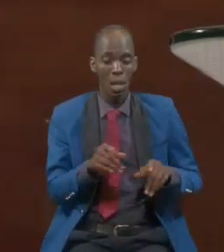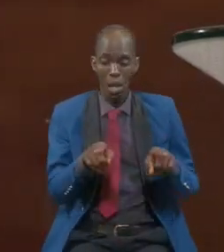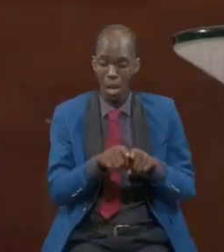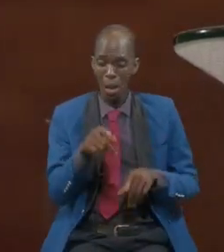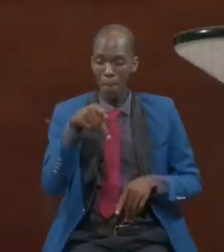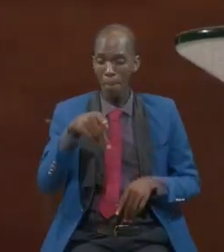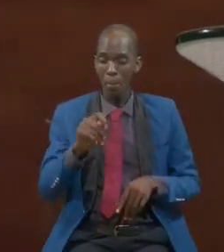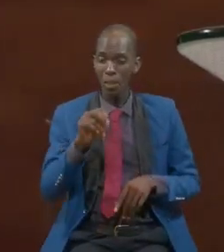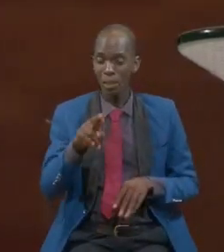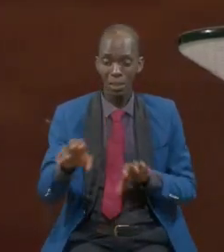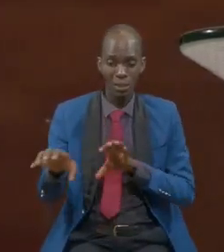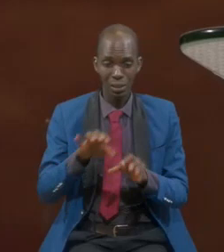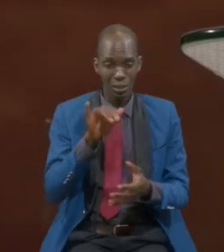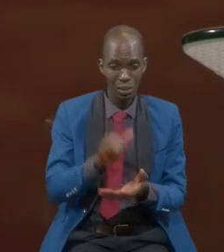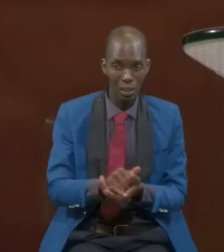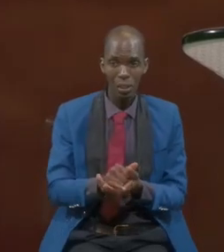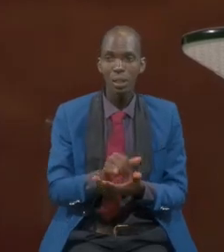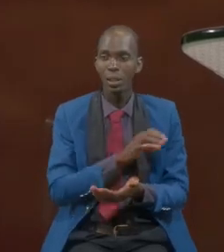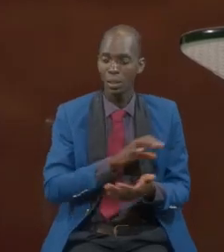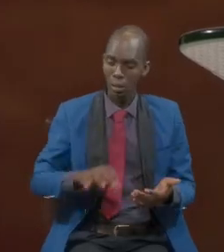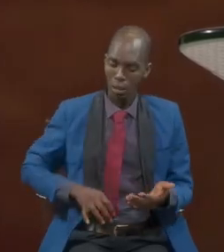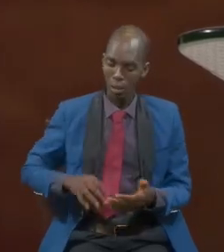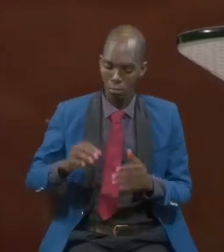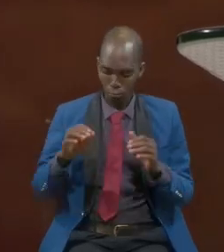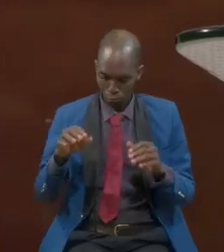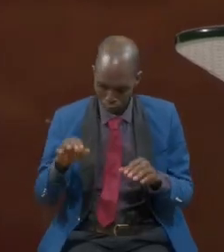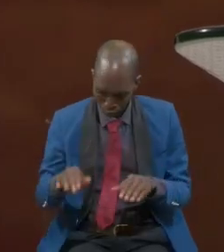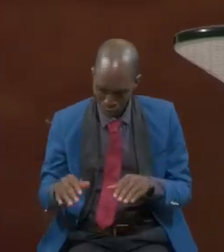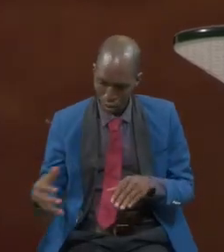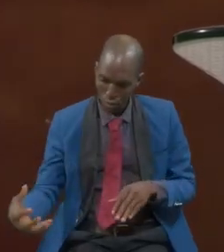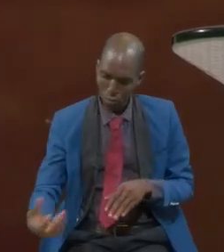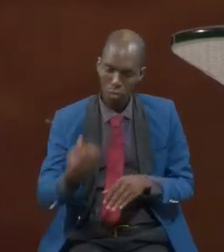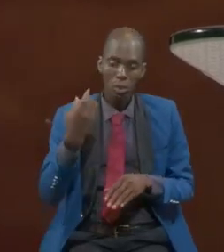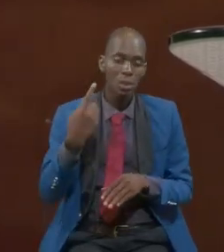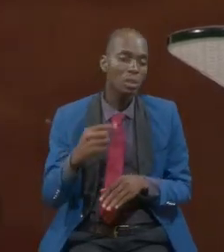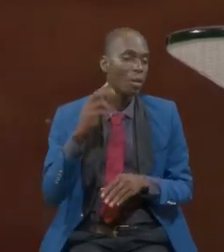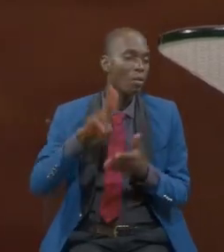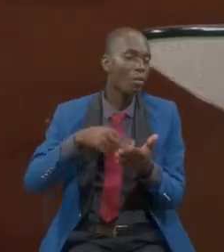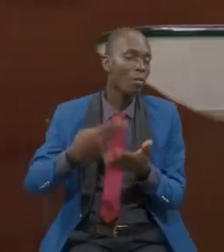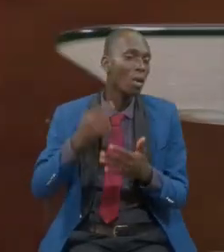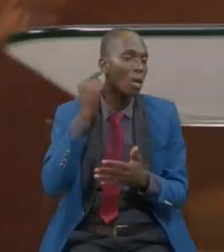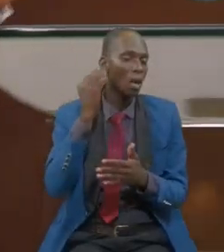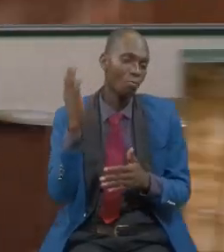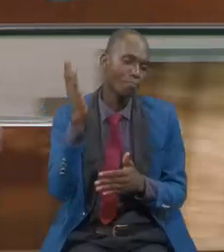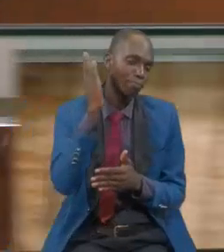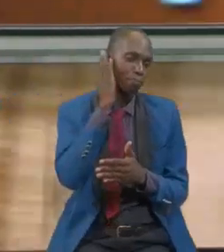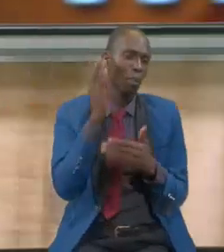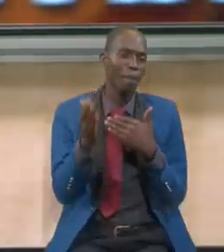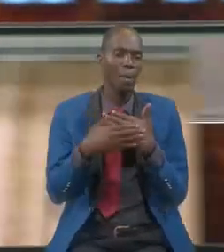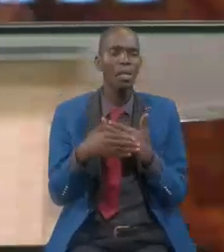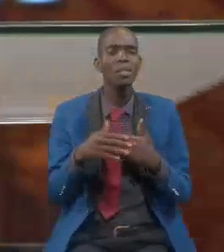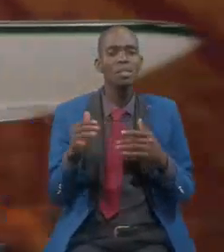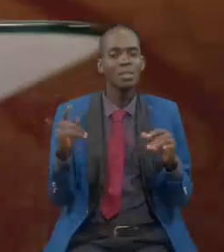in defending him he sto down took the ear and put it back the same